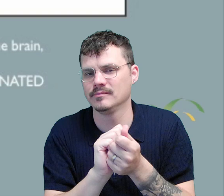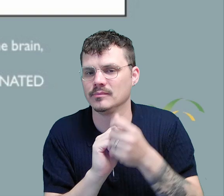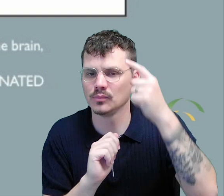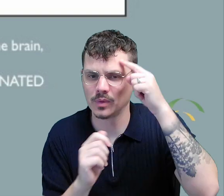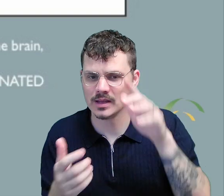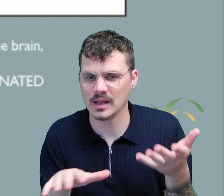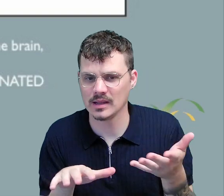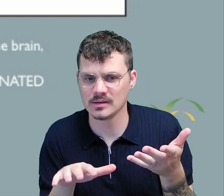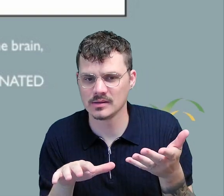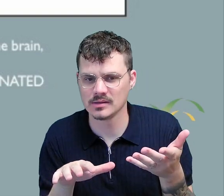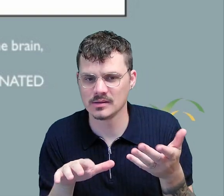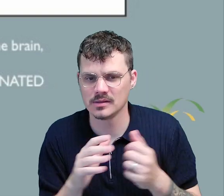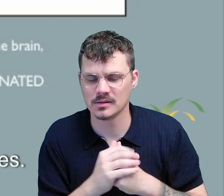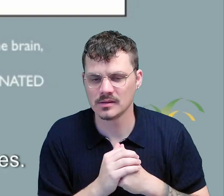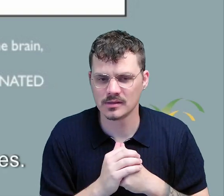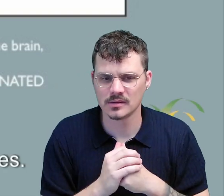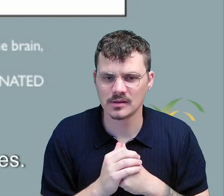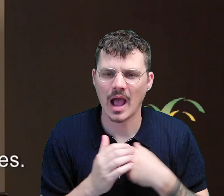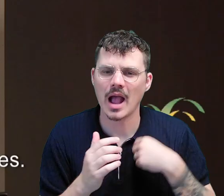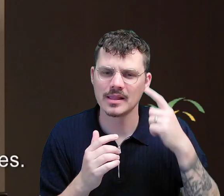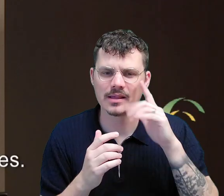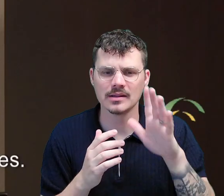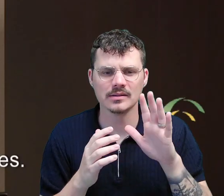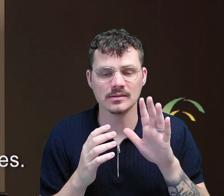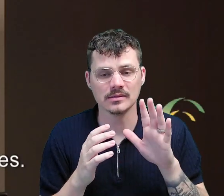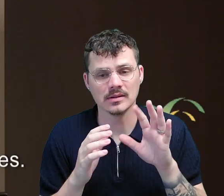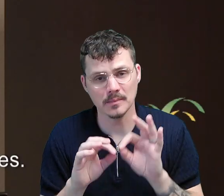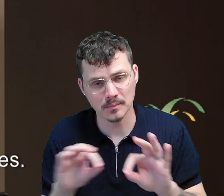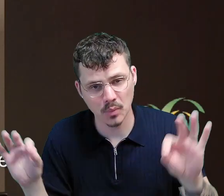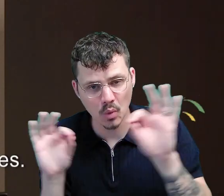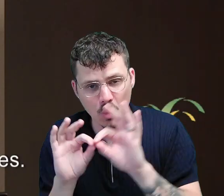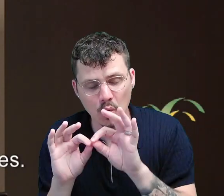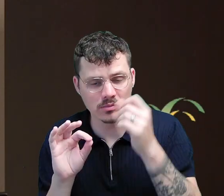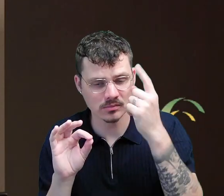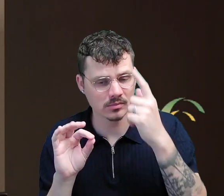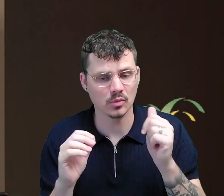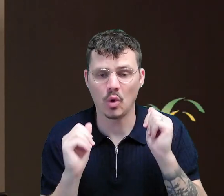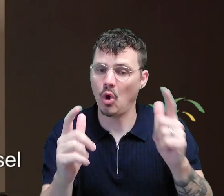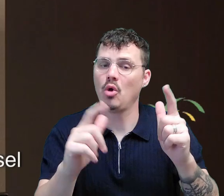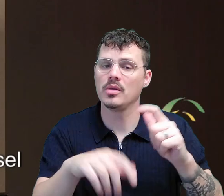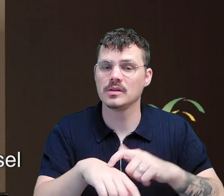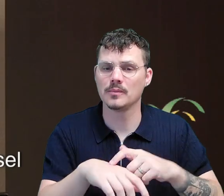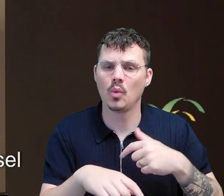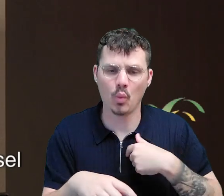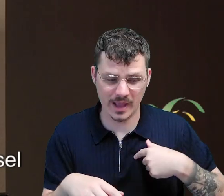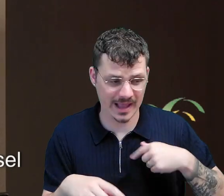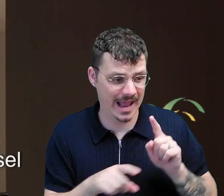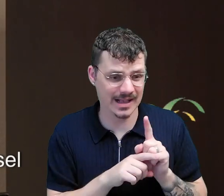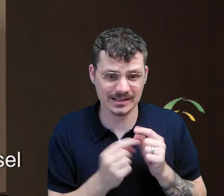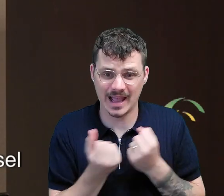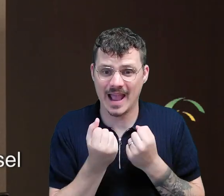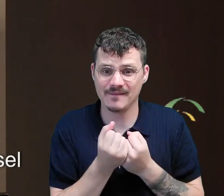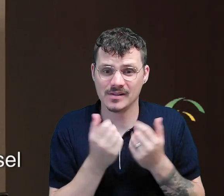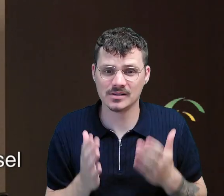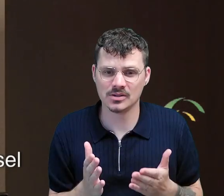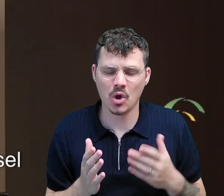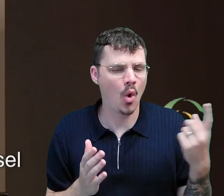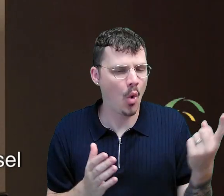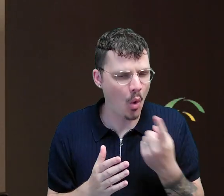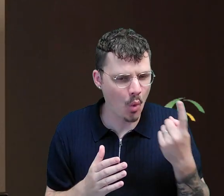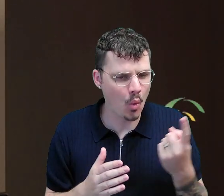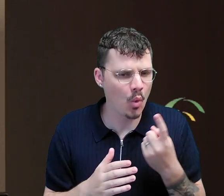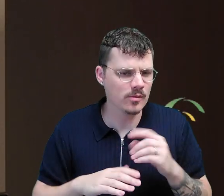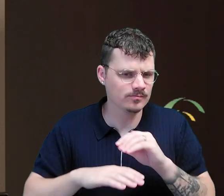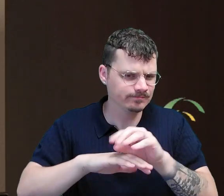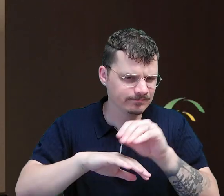death. I think it's terribly important at all times that we as advocates always